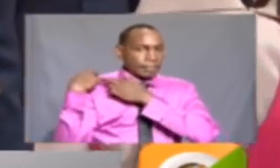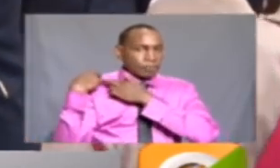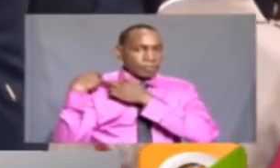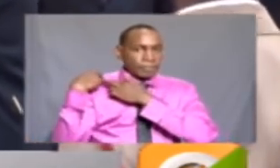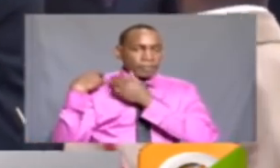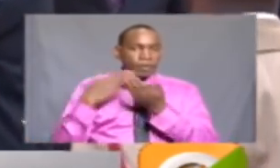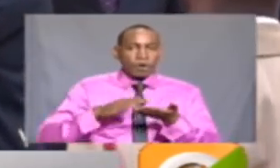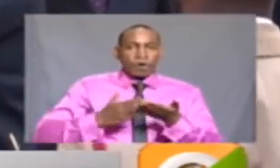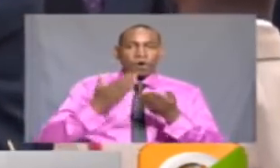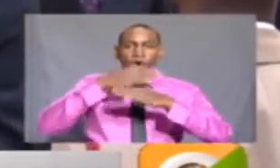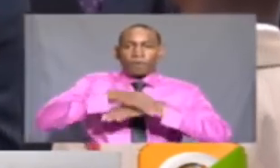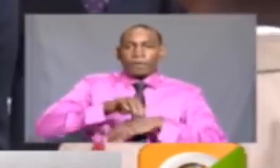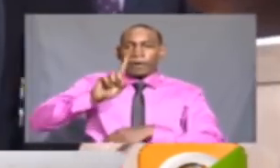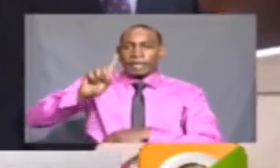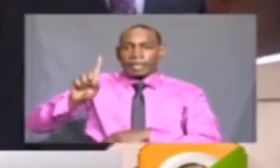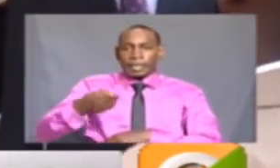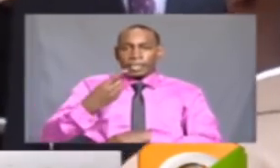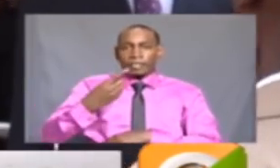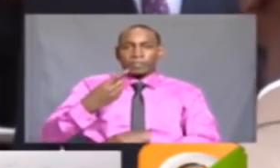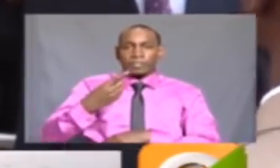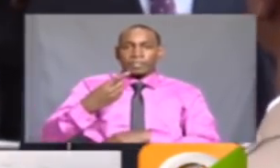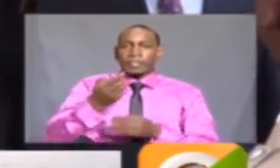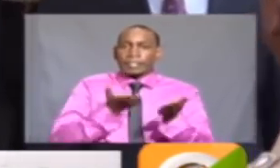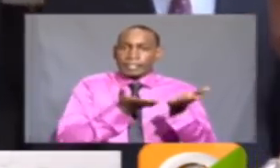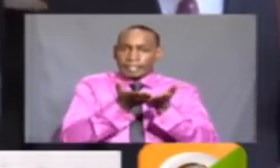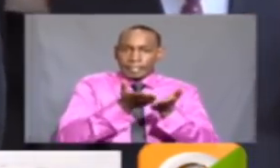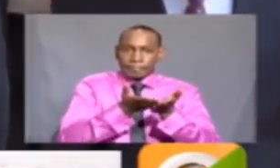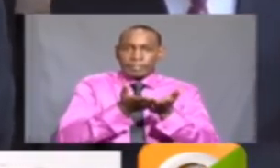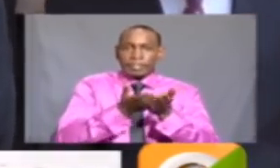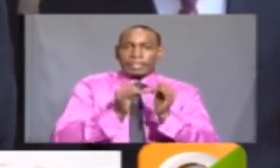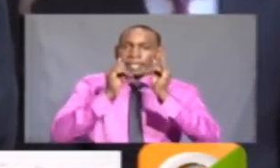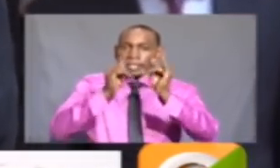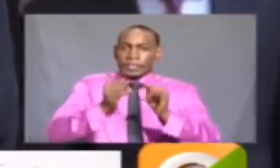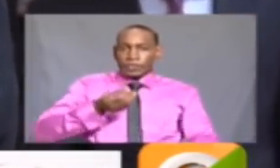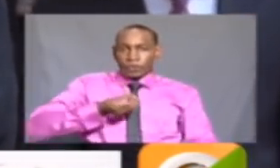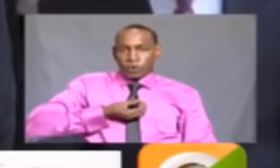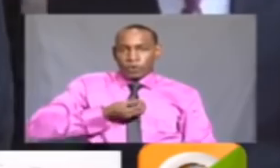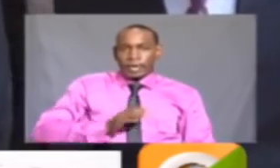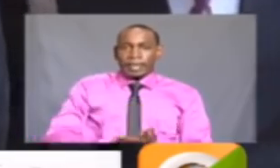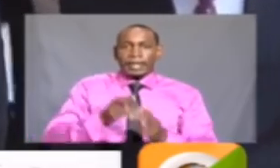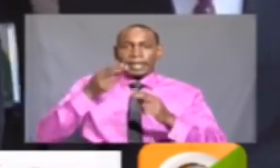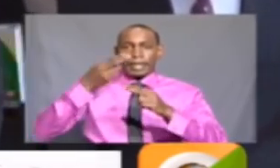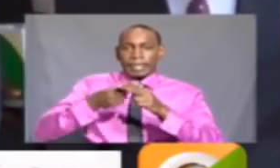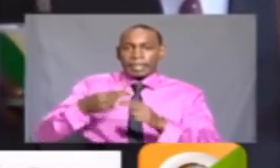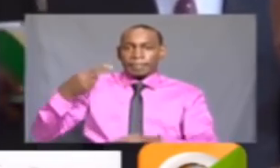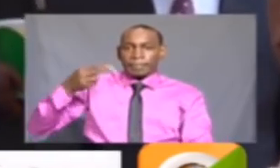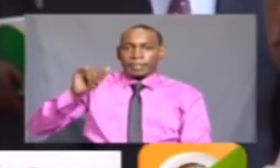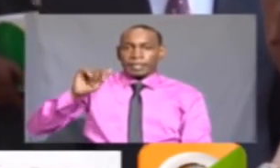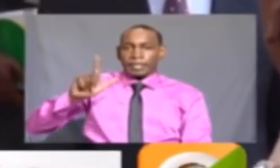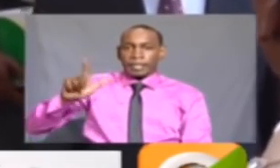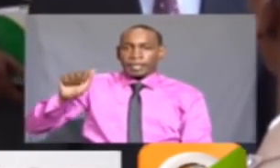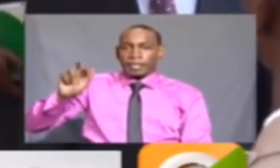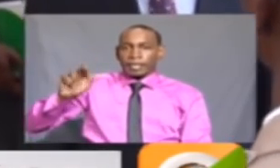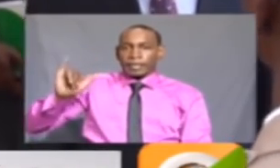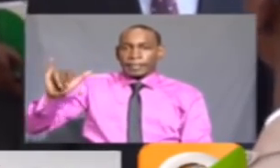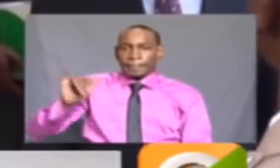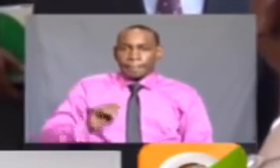than 100,000-man-strong service to its new owner, Hillary Nzioki Mutyambai.